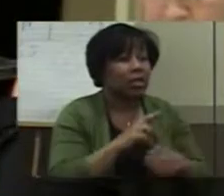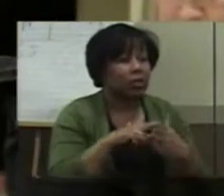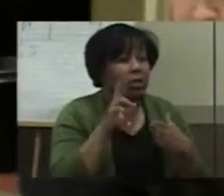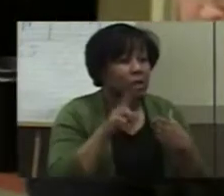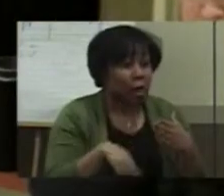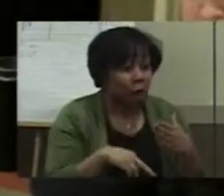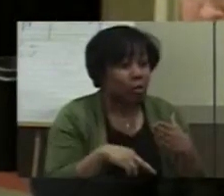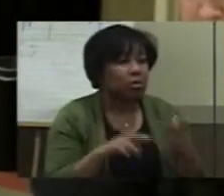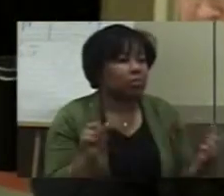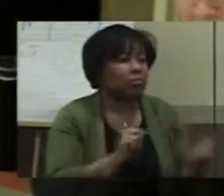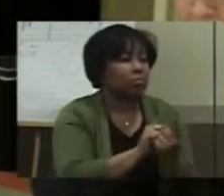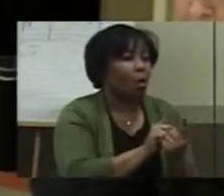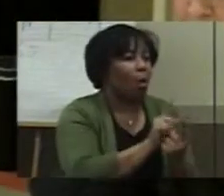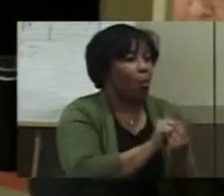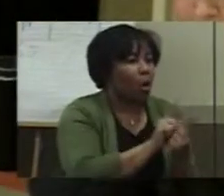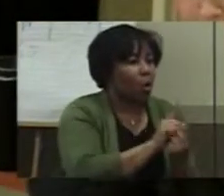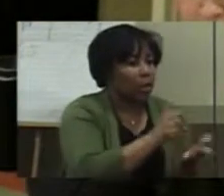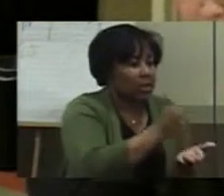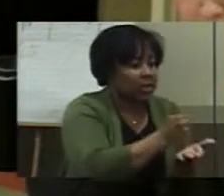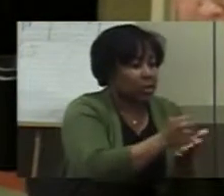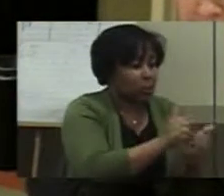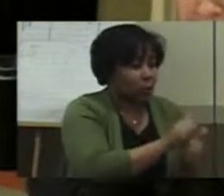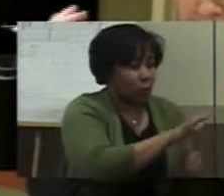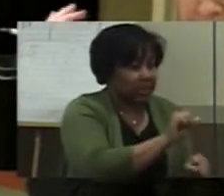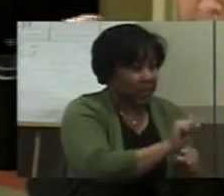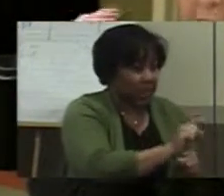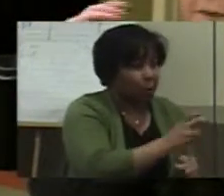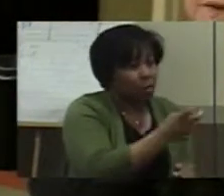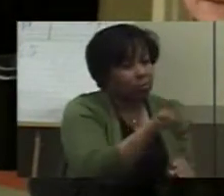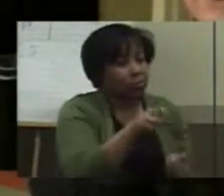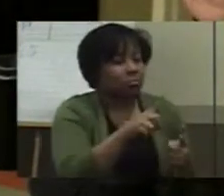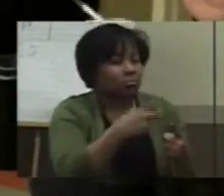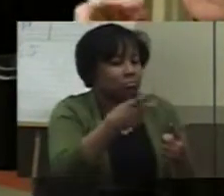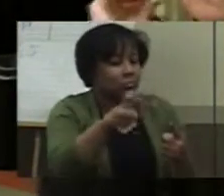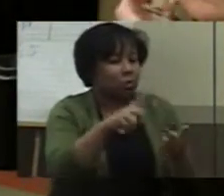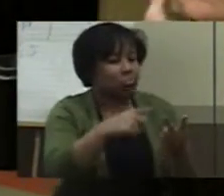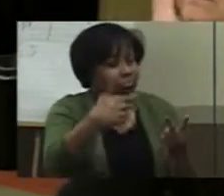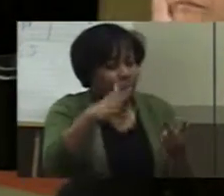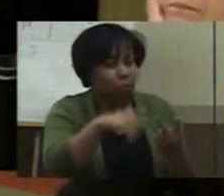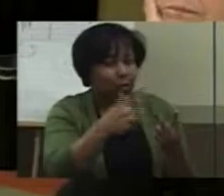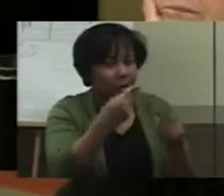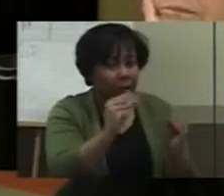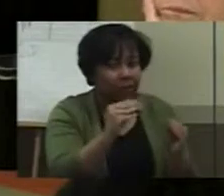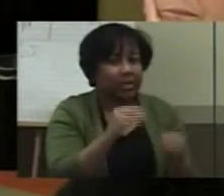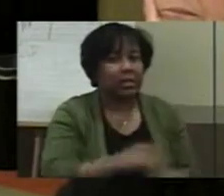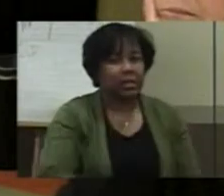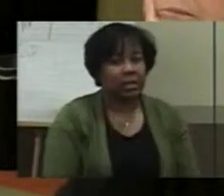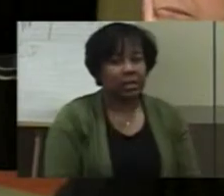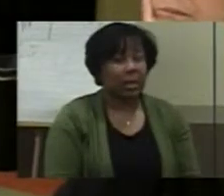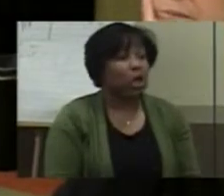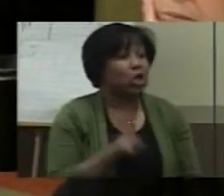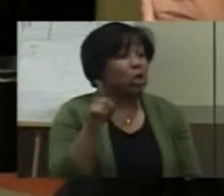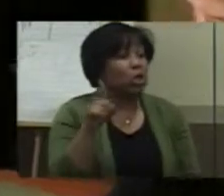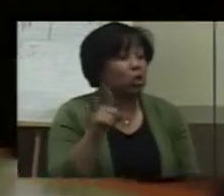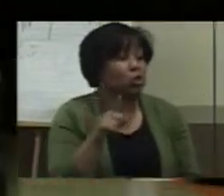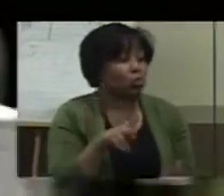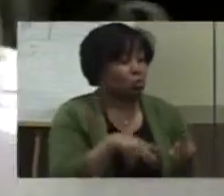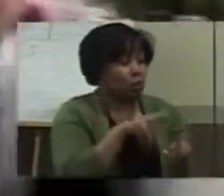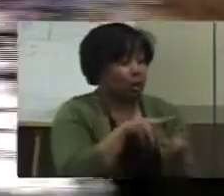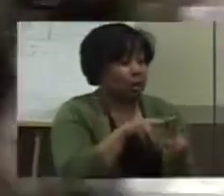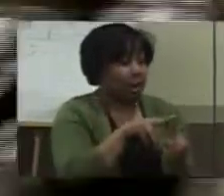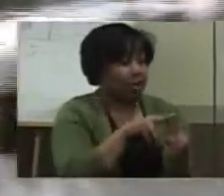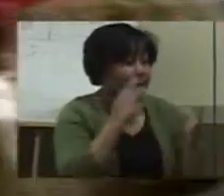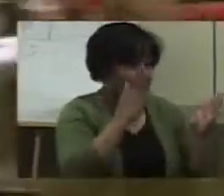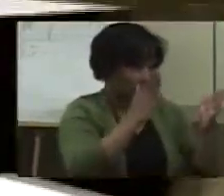one-to-one assistance will be assigned to going to the office and escaping. Okay, so you've kind of combined she gets